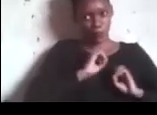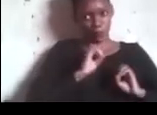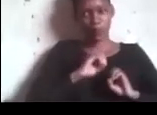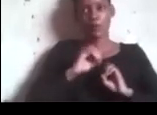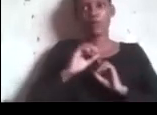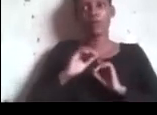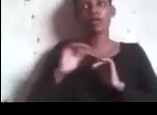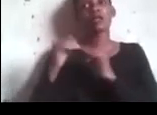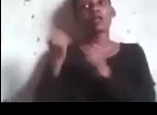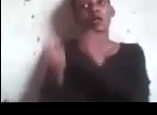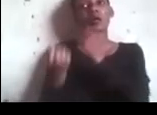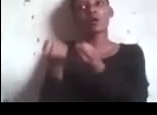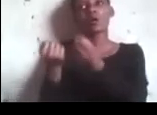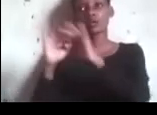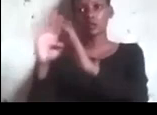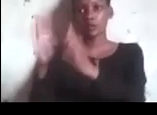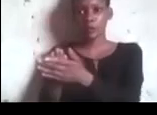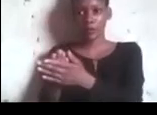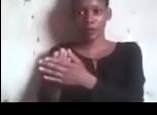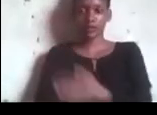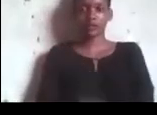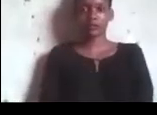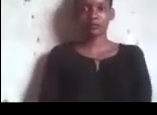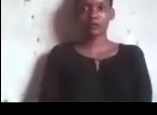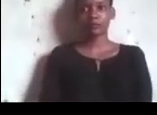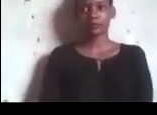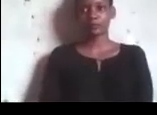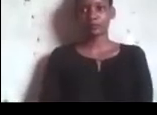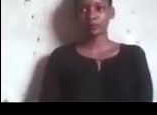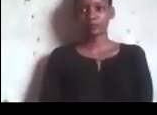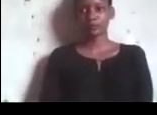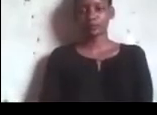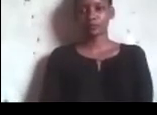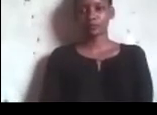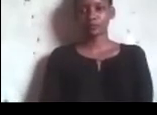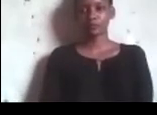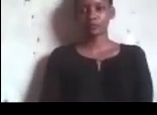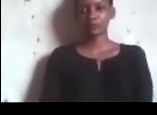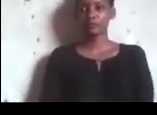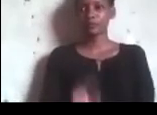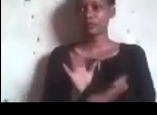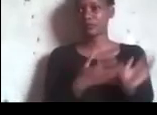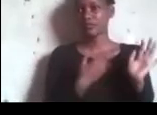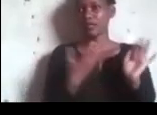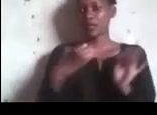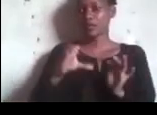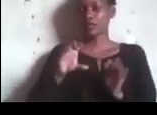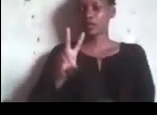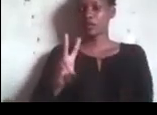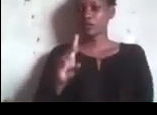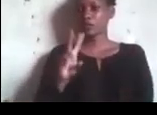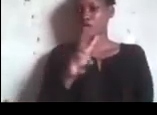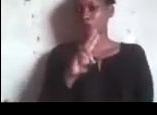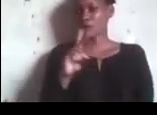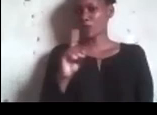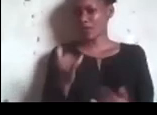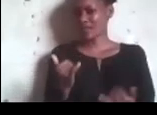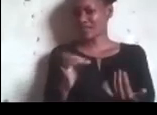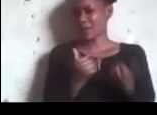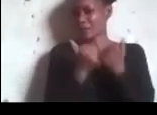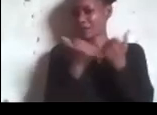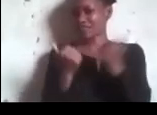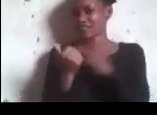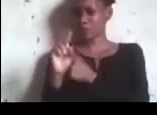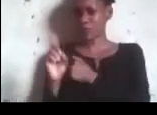So what are the current challenges of Section 21? So these are the challenges that unmarried fathers